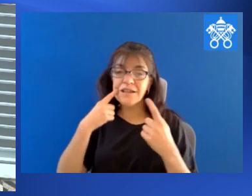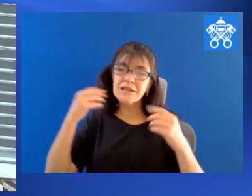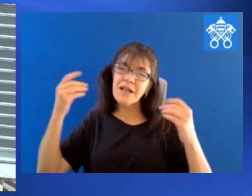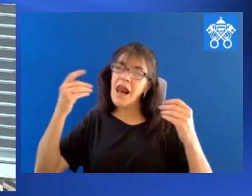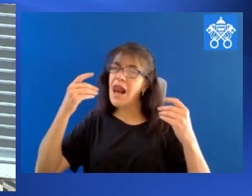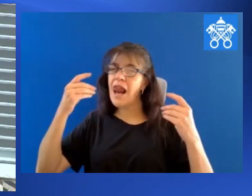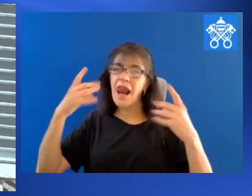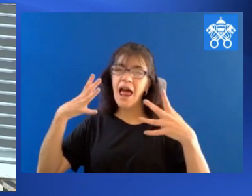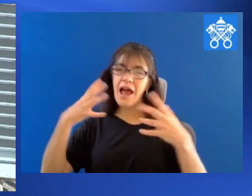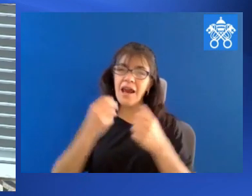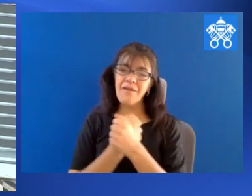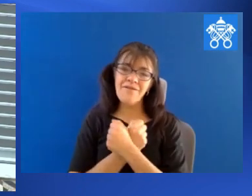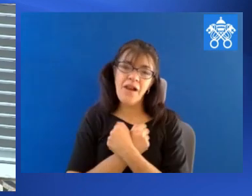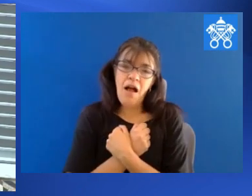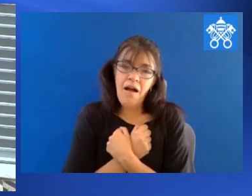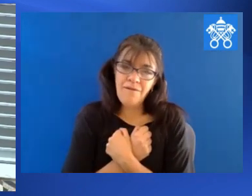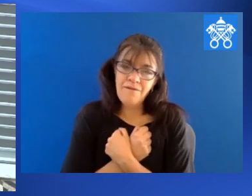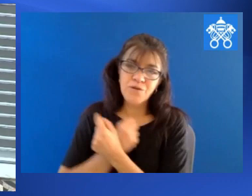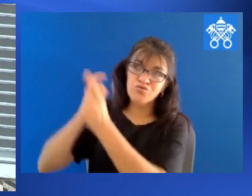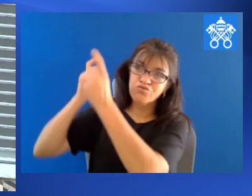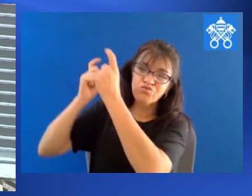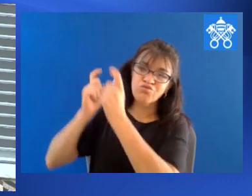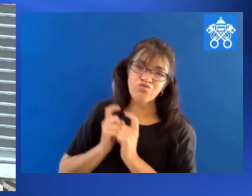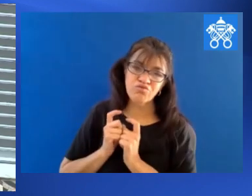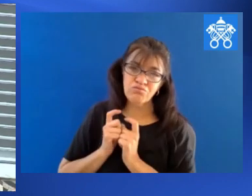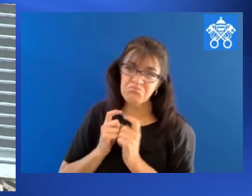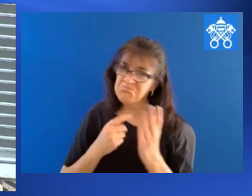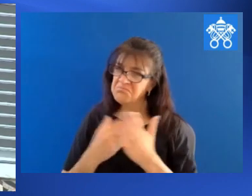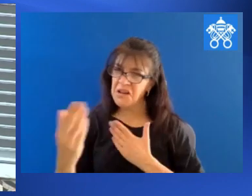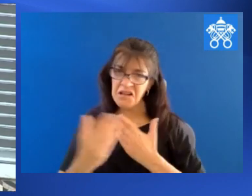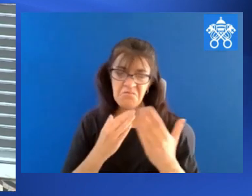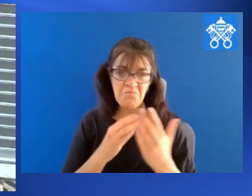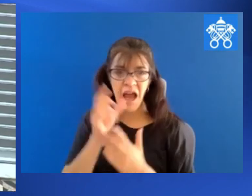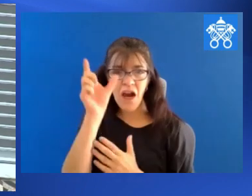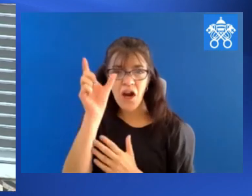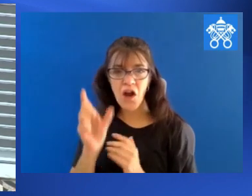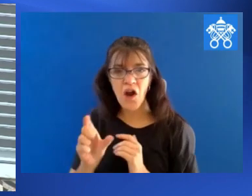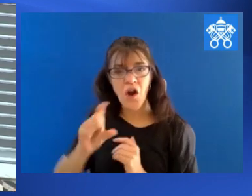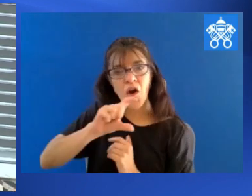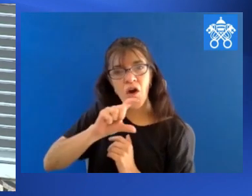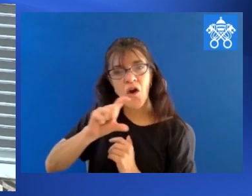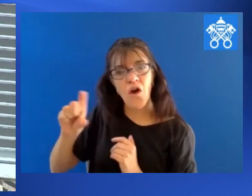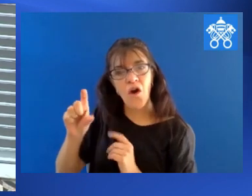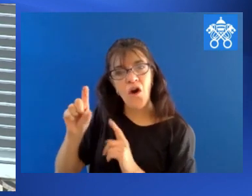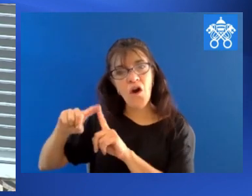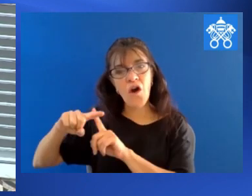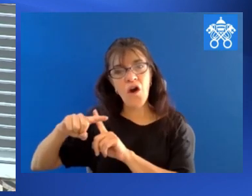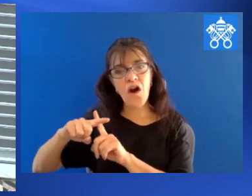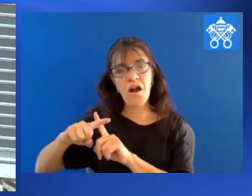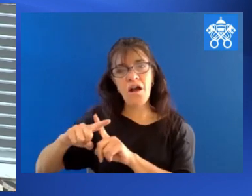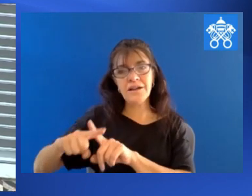the luminous beauty of love he gives us, even when it bears the marks of the cross.